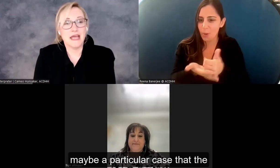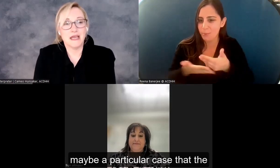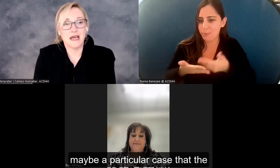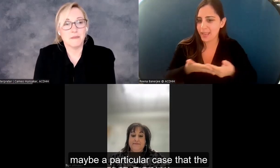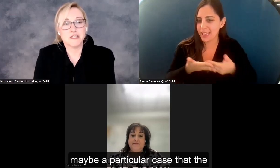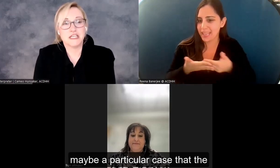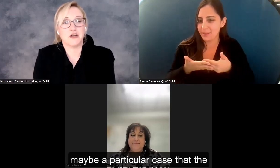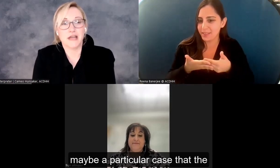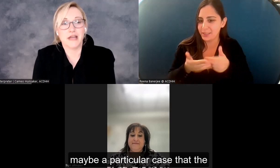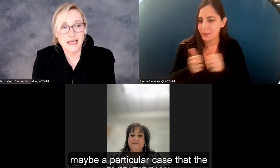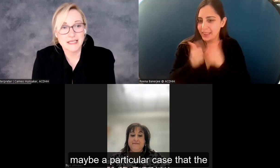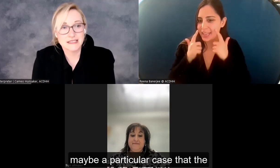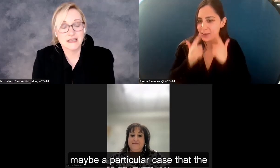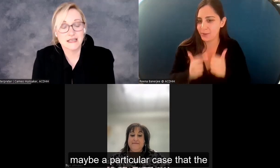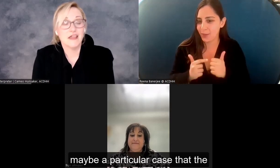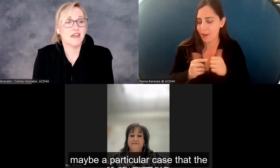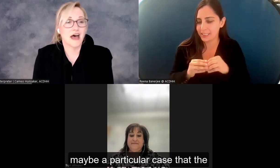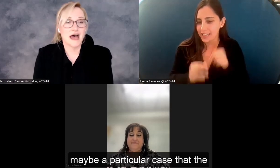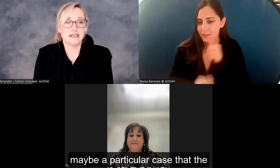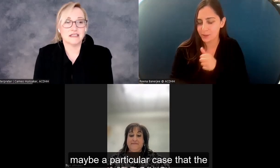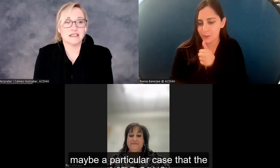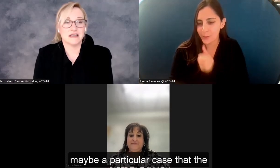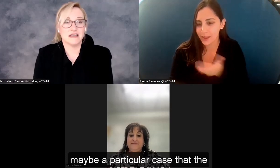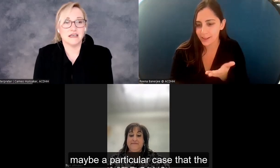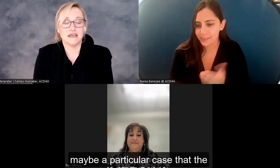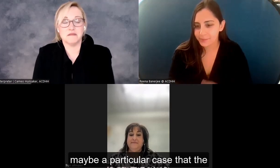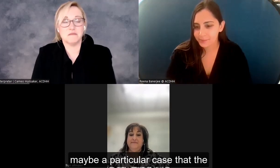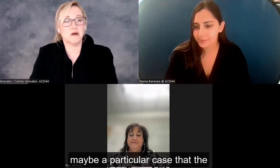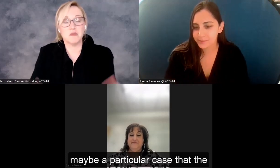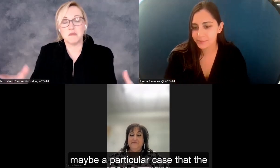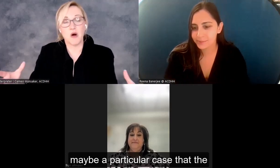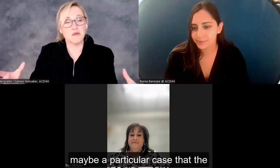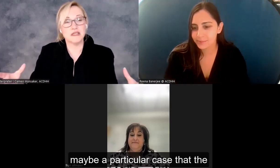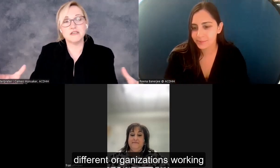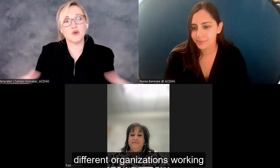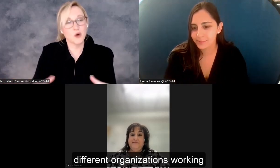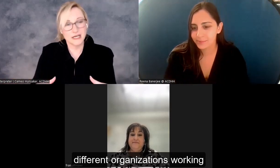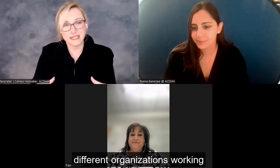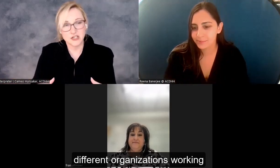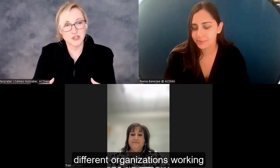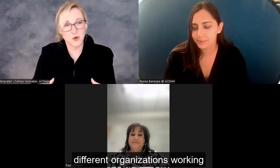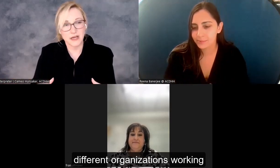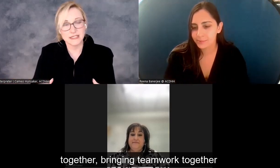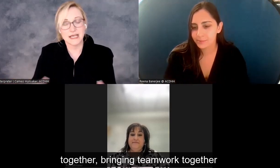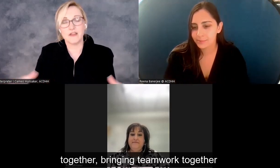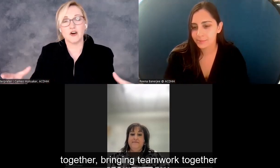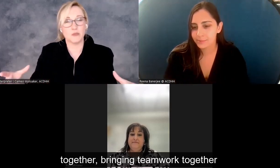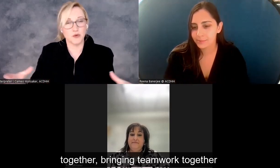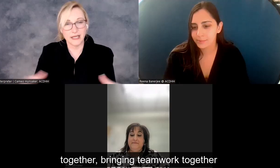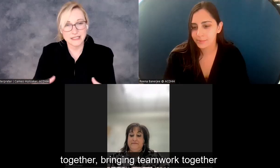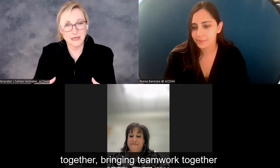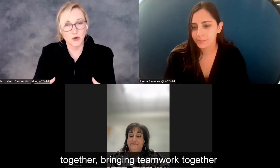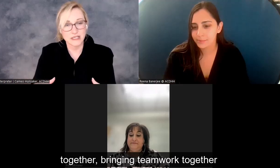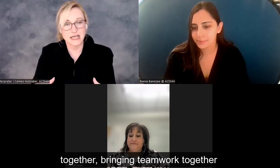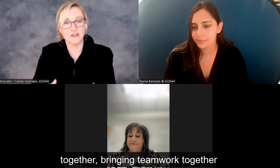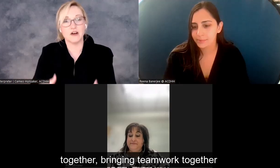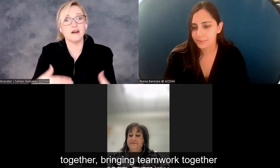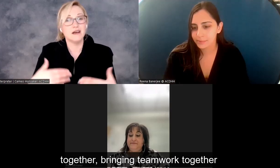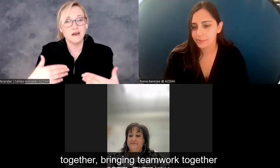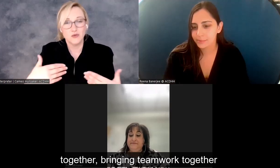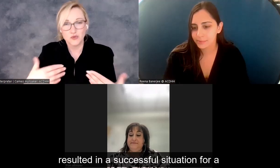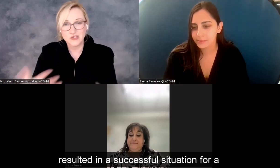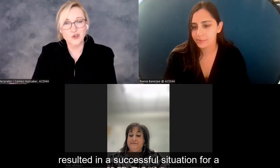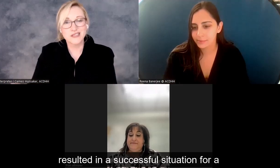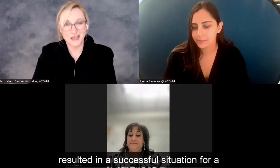maybe a particular case that the different organizations working together, bringing teamwork